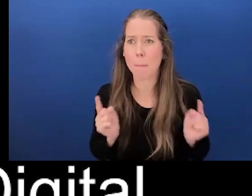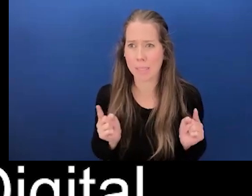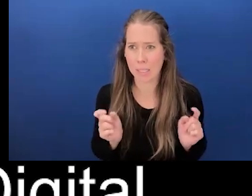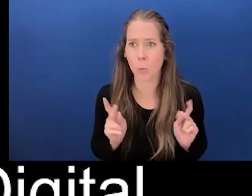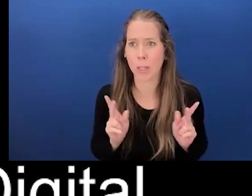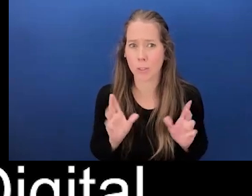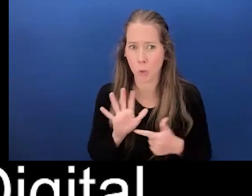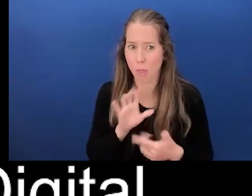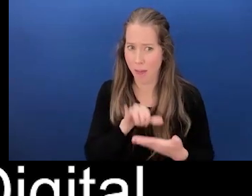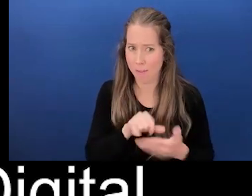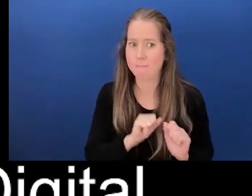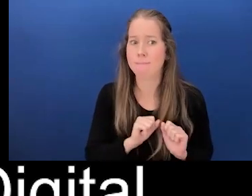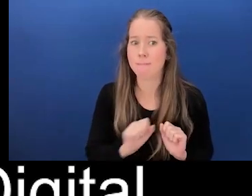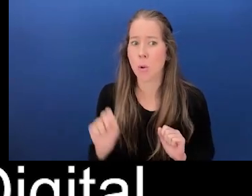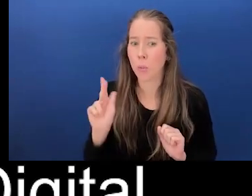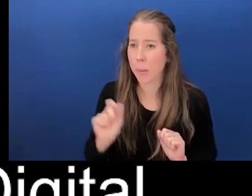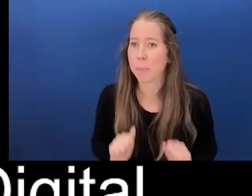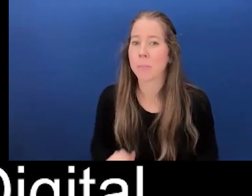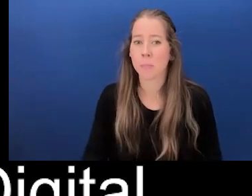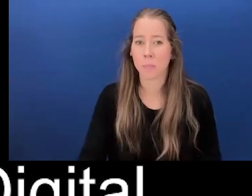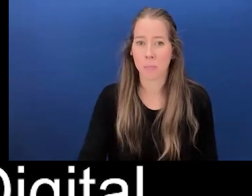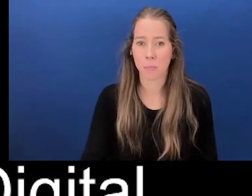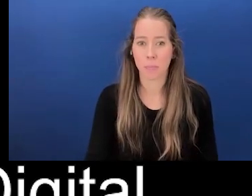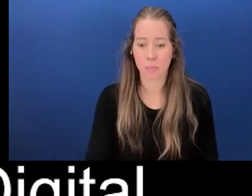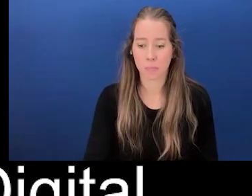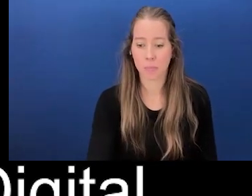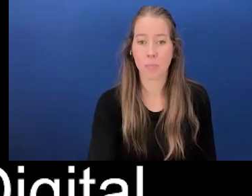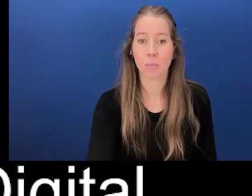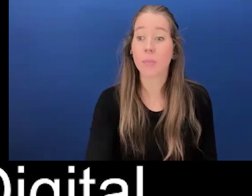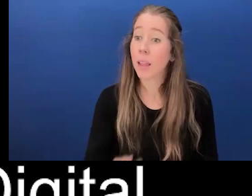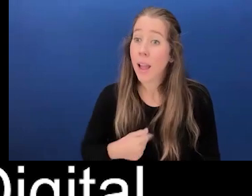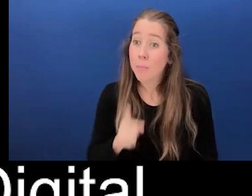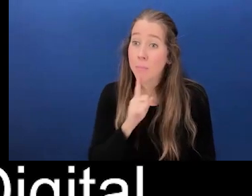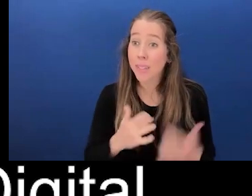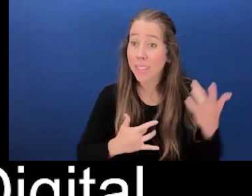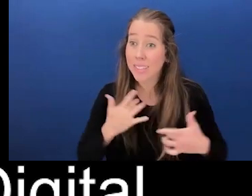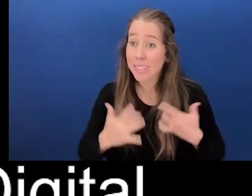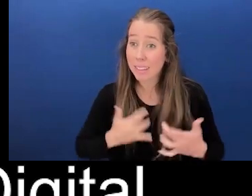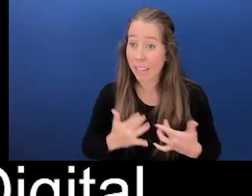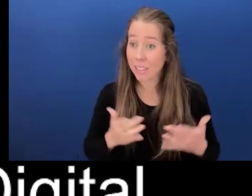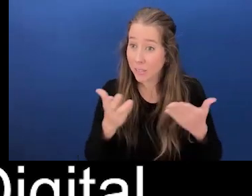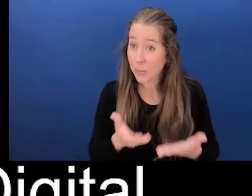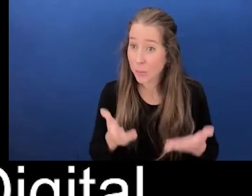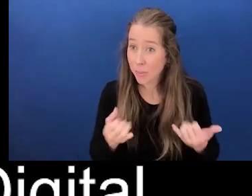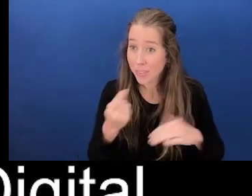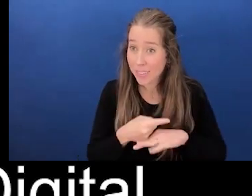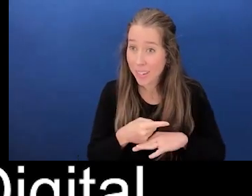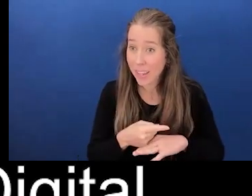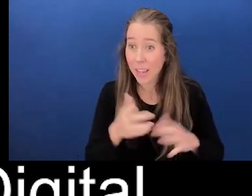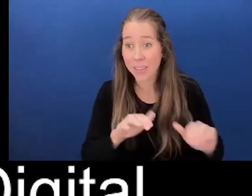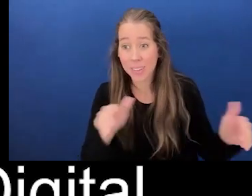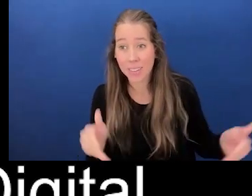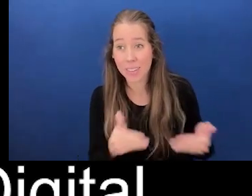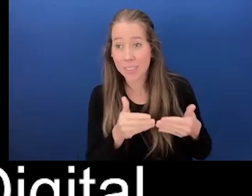that. Okay. I am just really excited to be here today to introduce